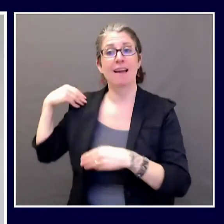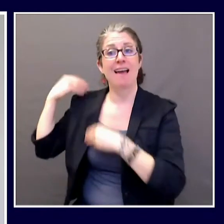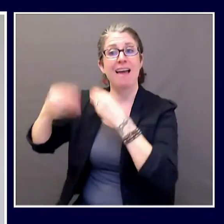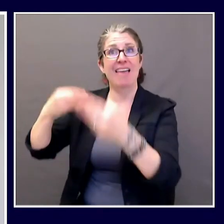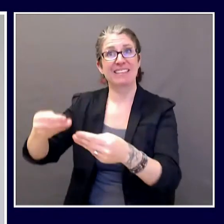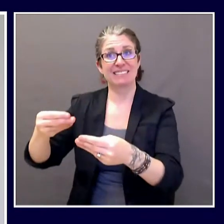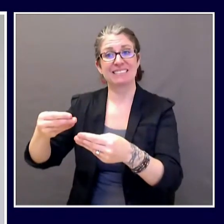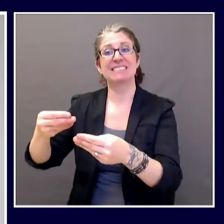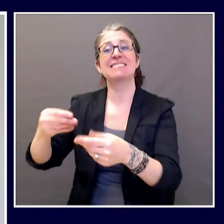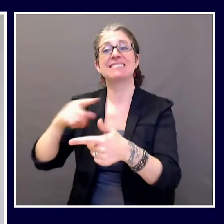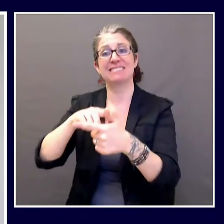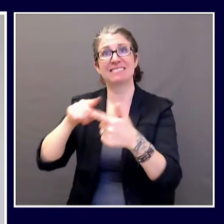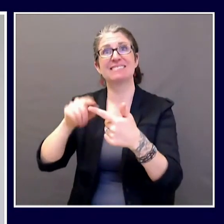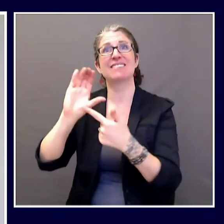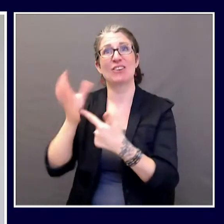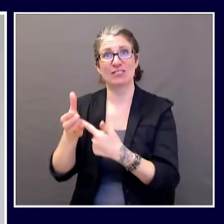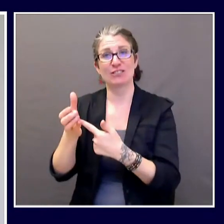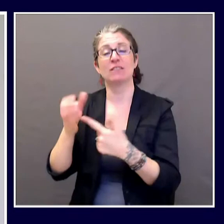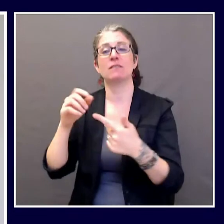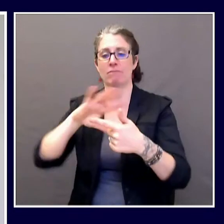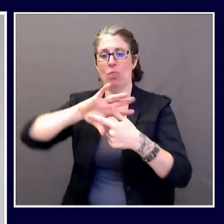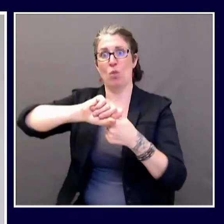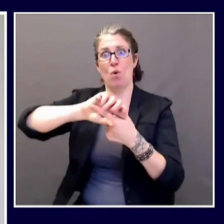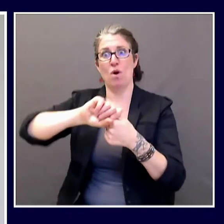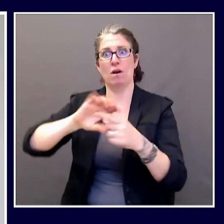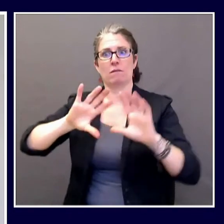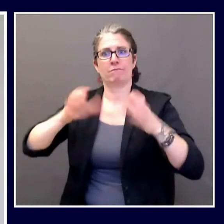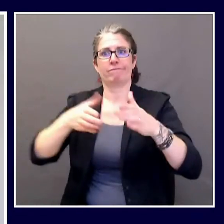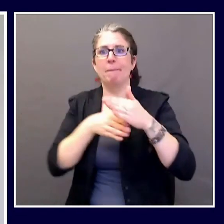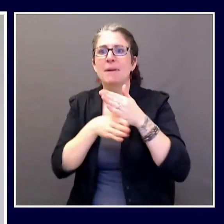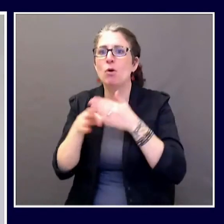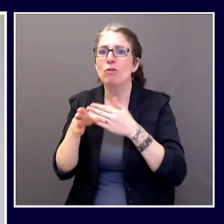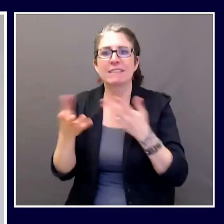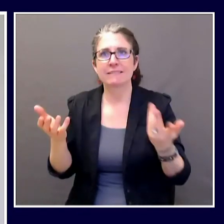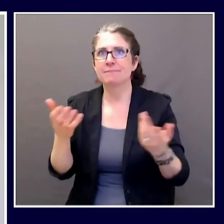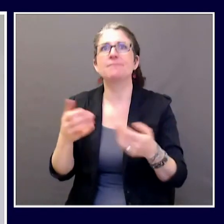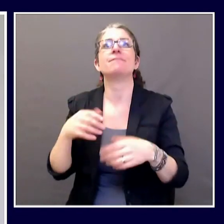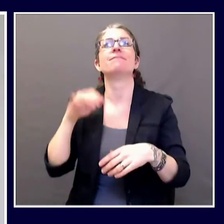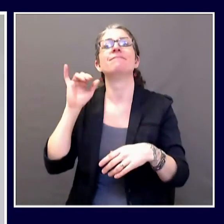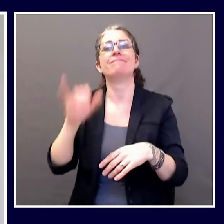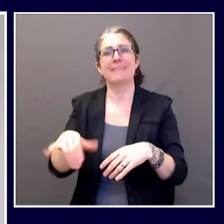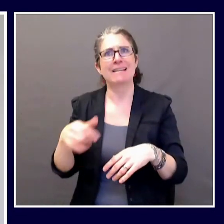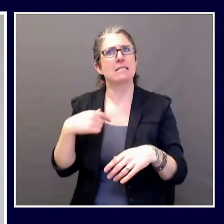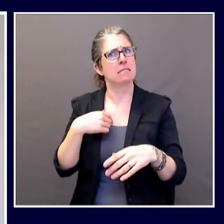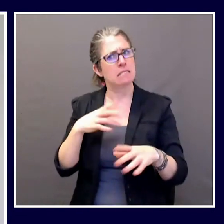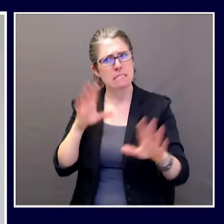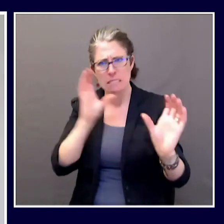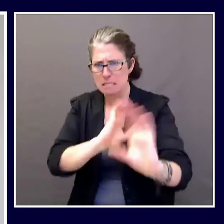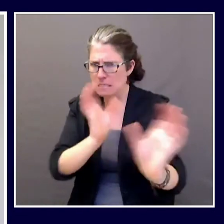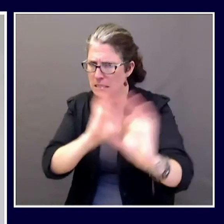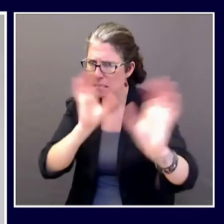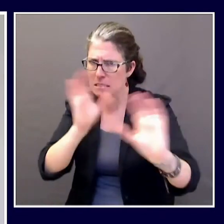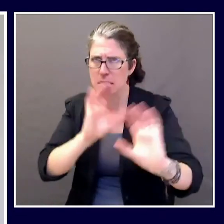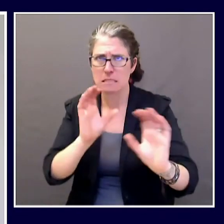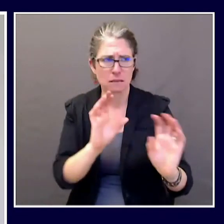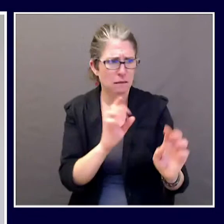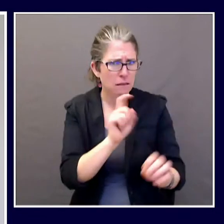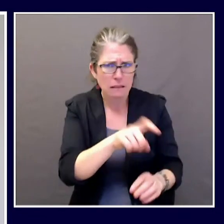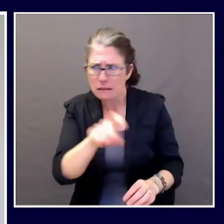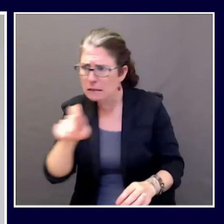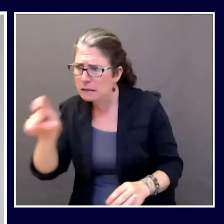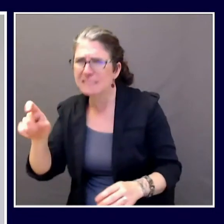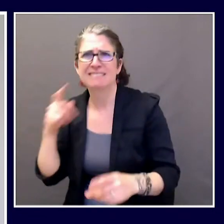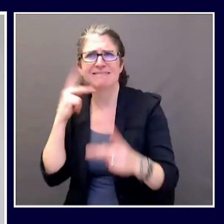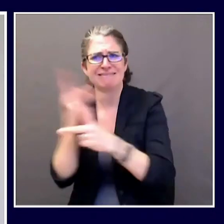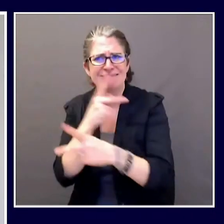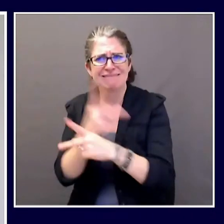through the vaccination phase. So we're taking deliberate steps to figure out if there is additional education, if there are town hall meetings